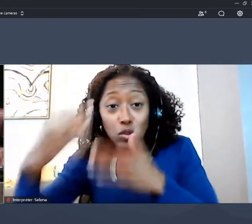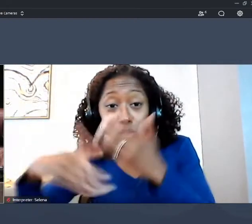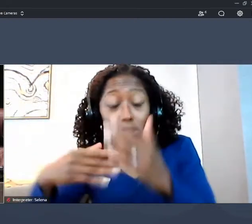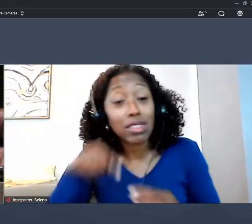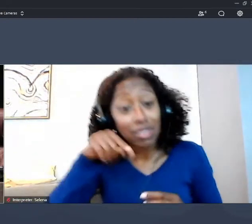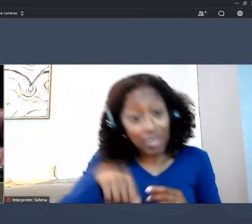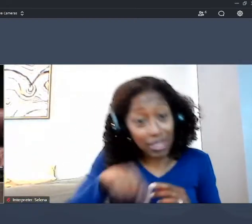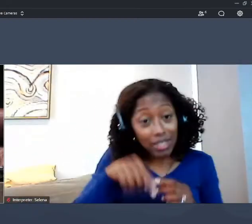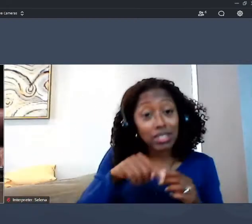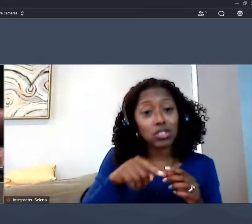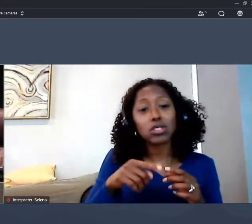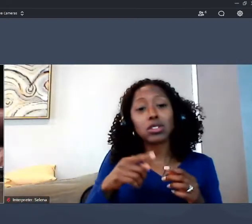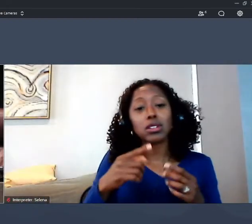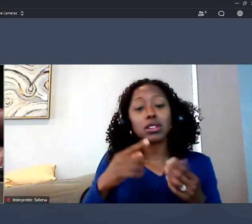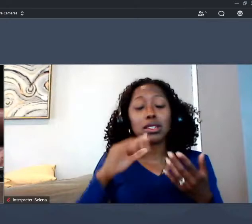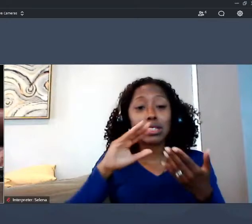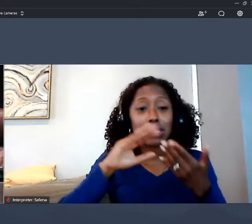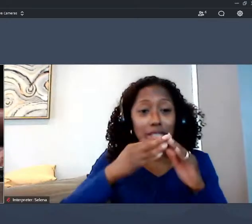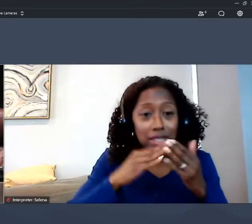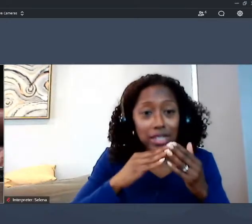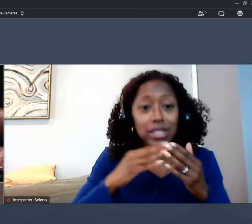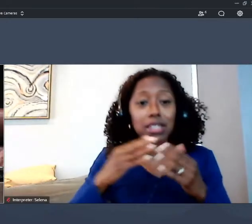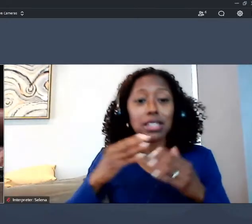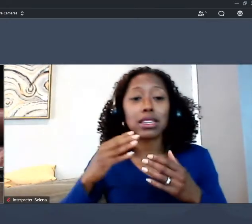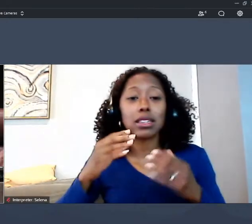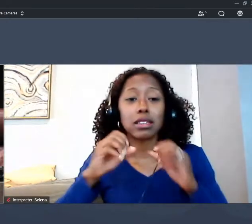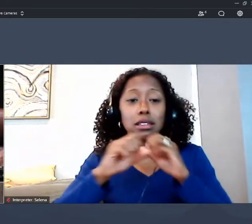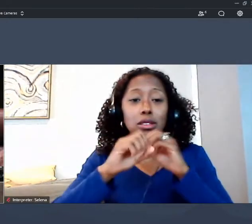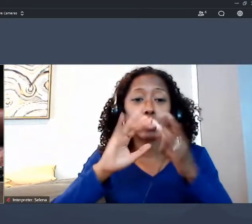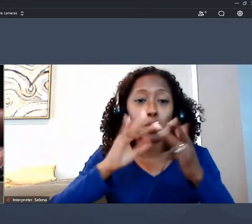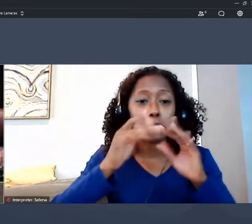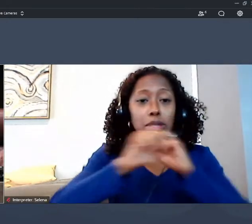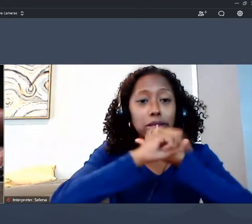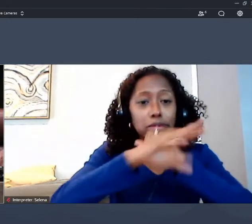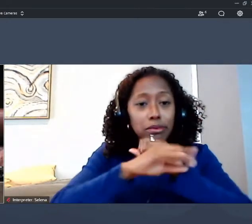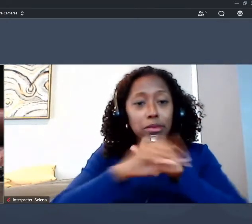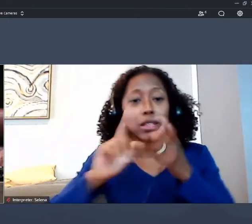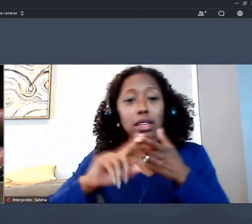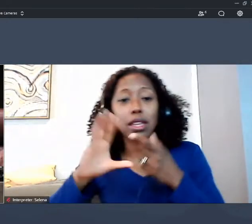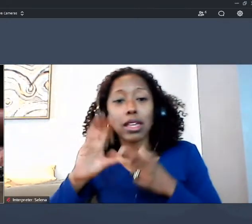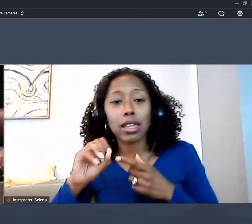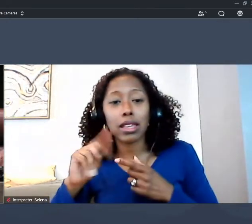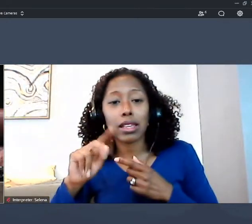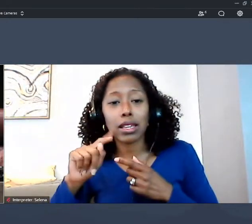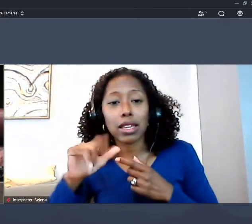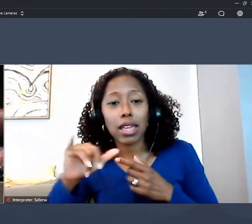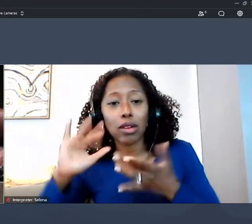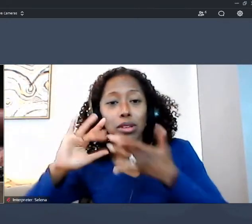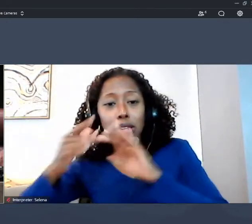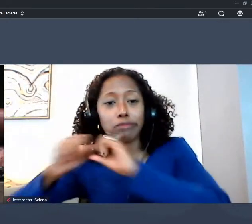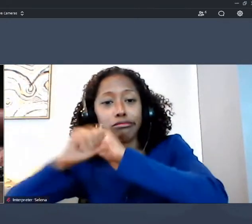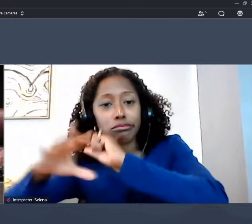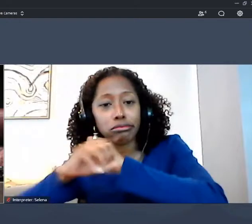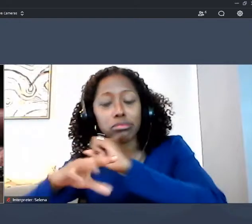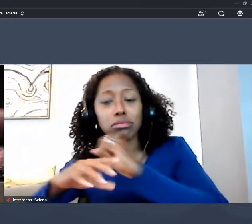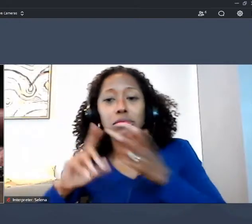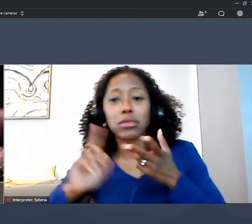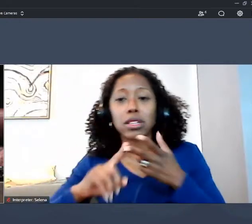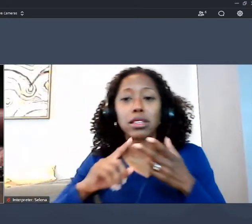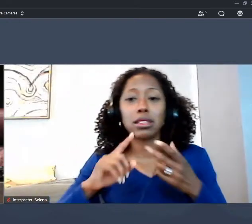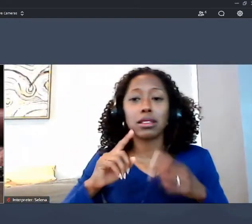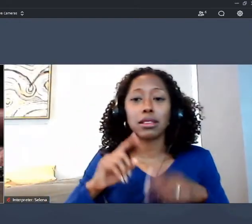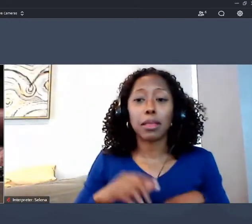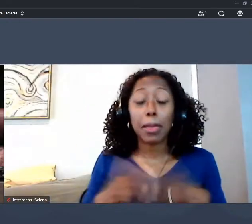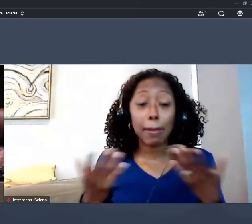website, the county's website, whether it's ESA, CRA, CSA, you know, just the different entities out there. Yes, sir, you named